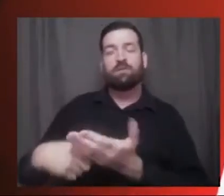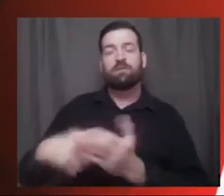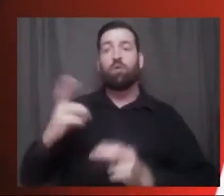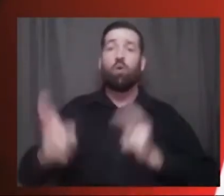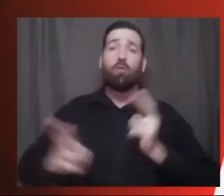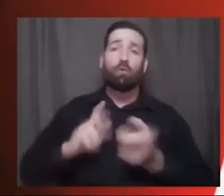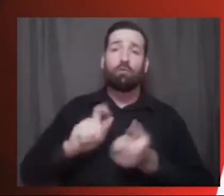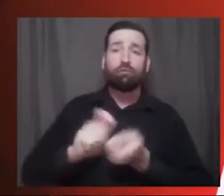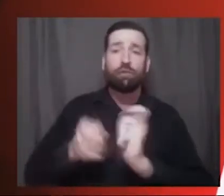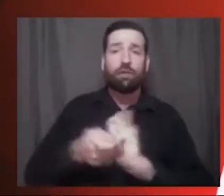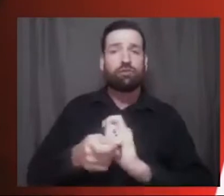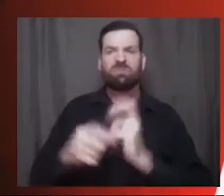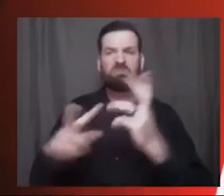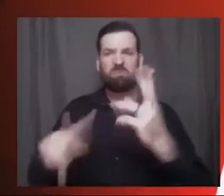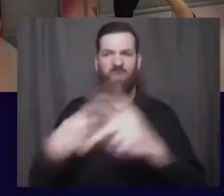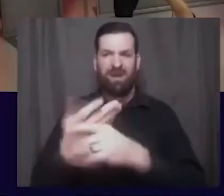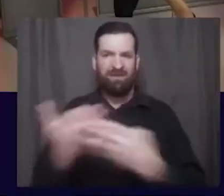of things we can do to help you.